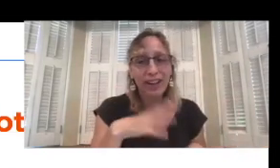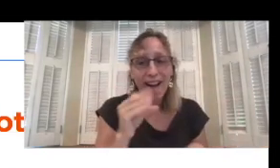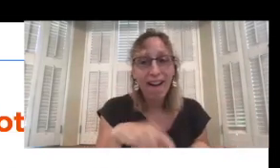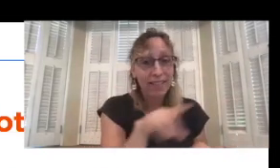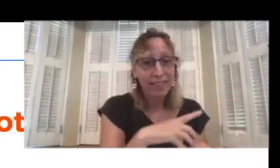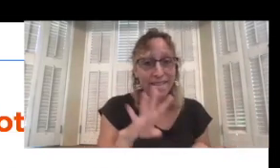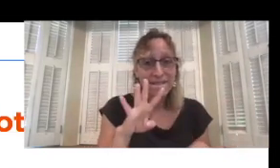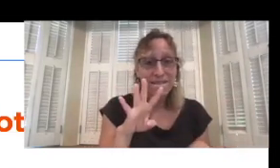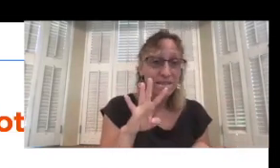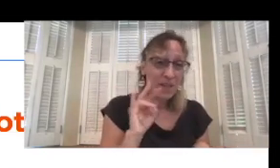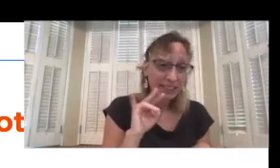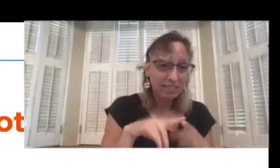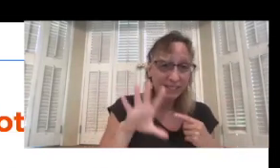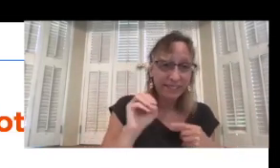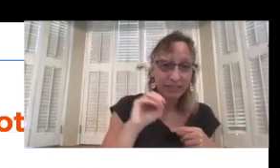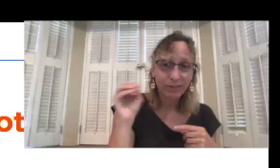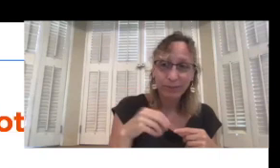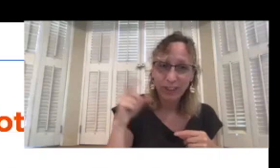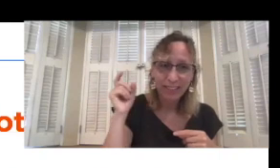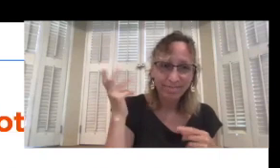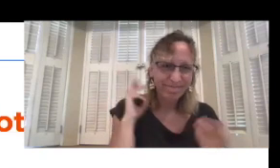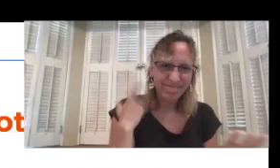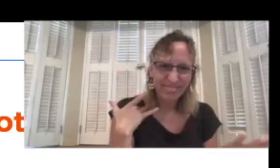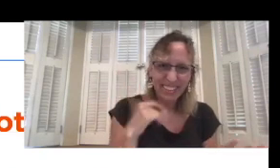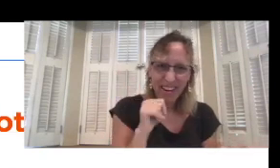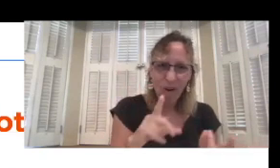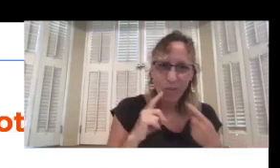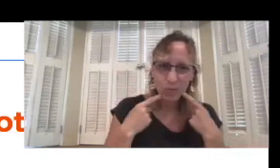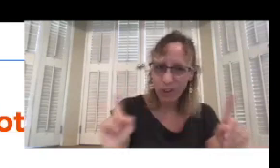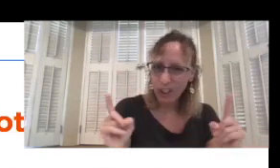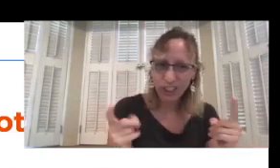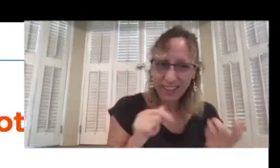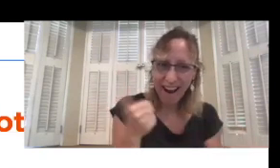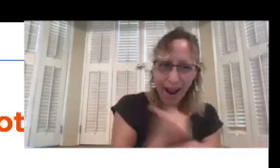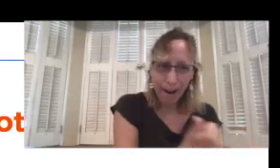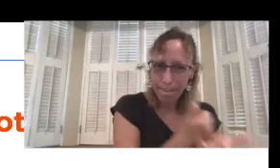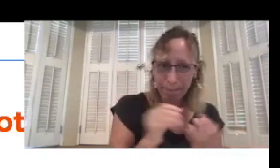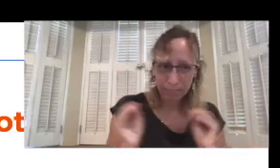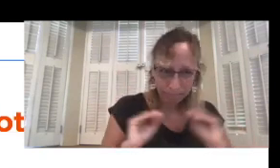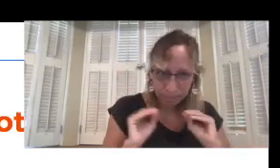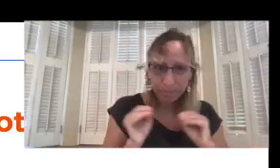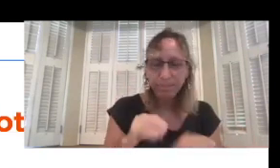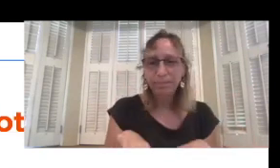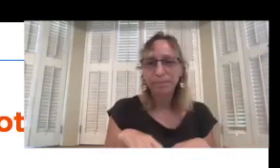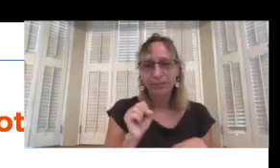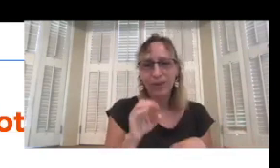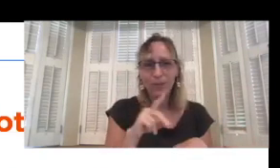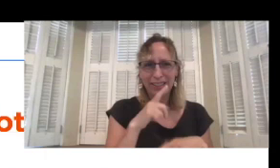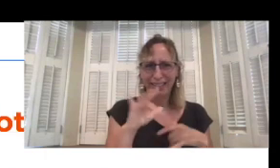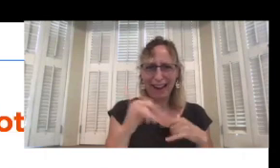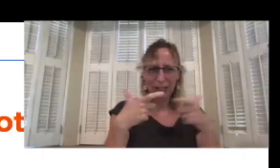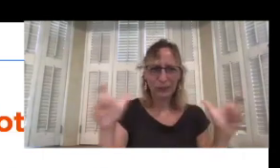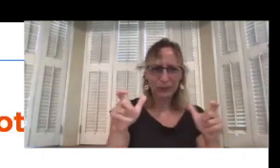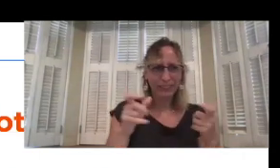especially things like having a teacher of the deaf do some pre-teaching or post-teaching of the content. 30 to